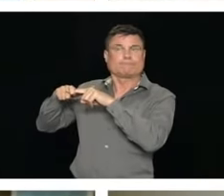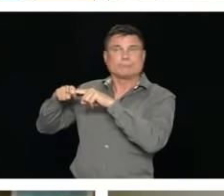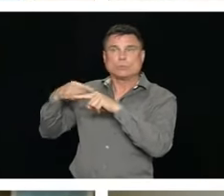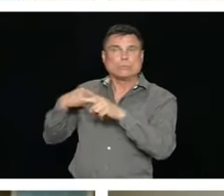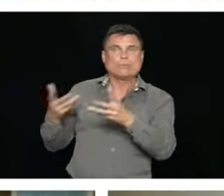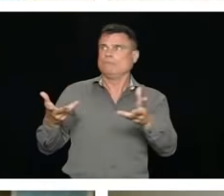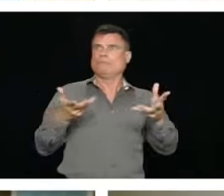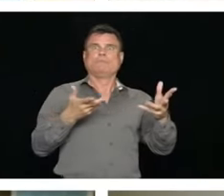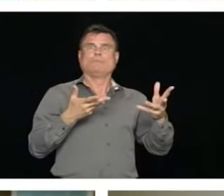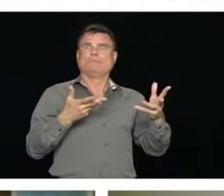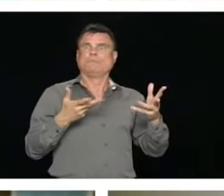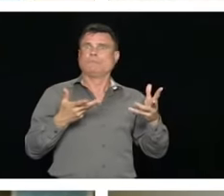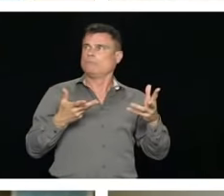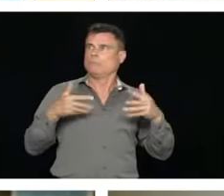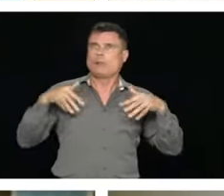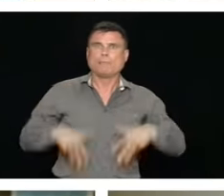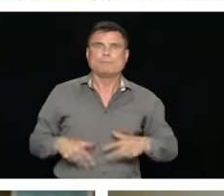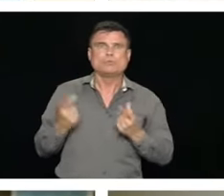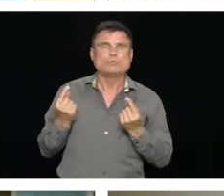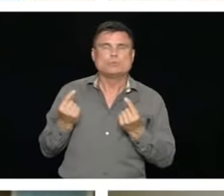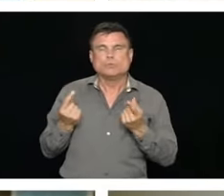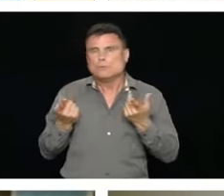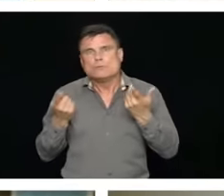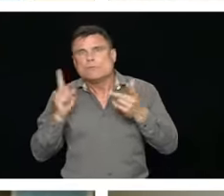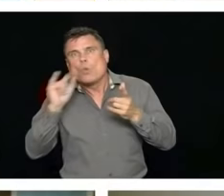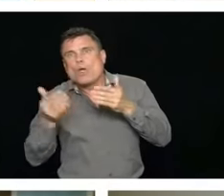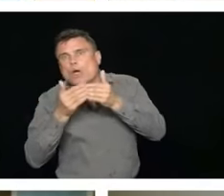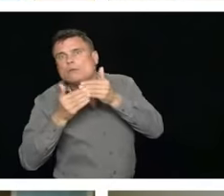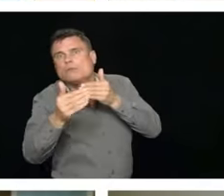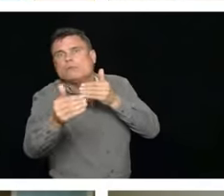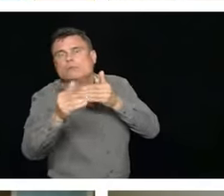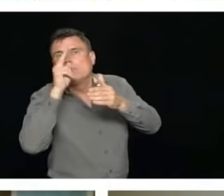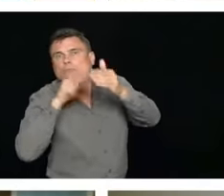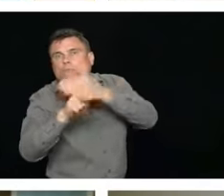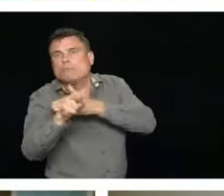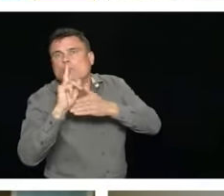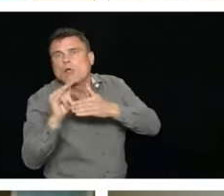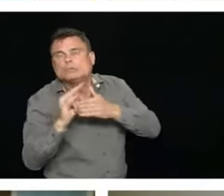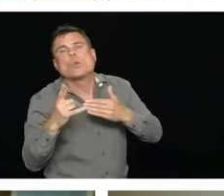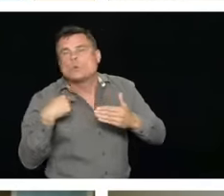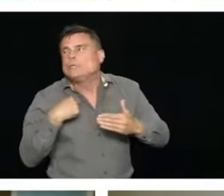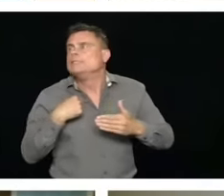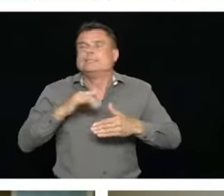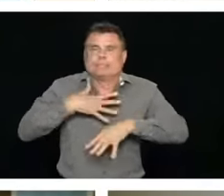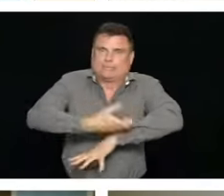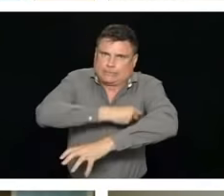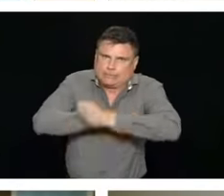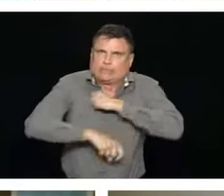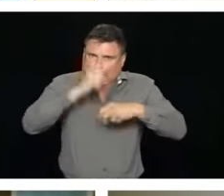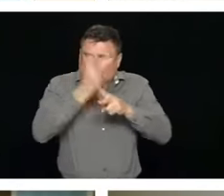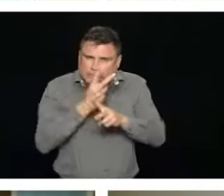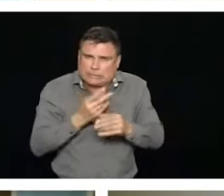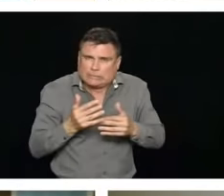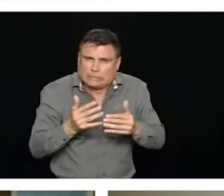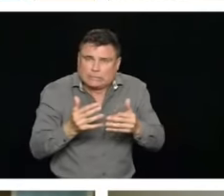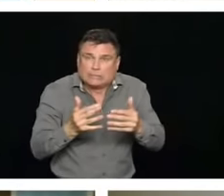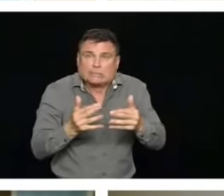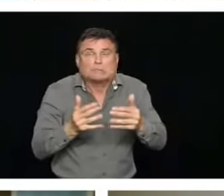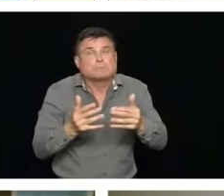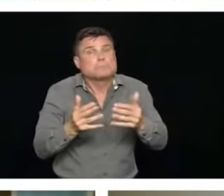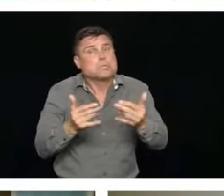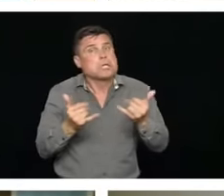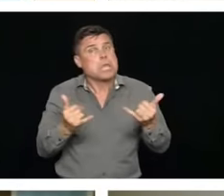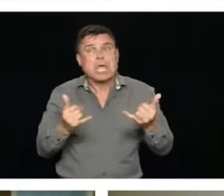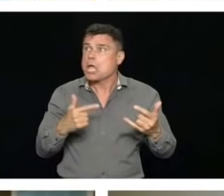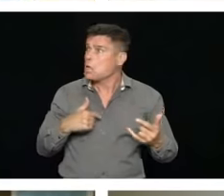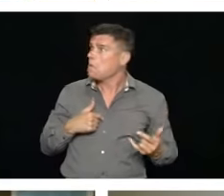And I think that's really exciting time. And I am also thankful, you know, to Dr. Corneal and all the folks at Provincial Health who have given us such